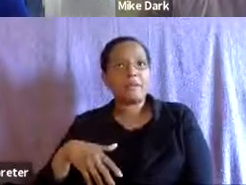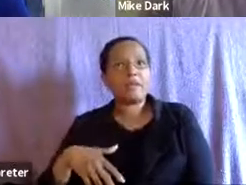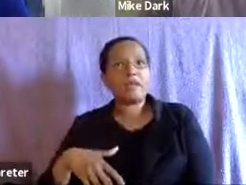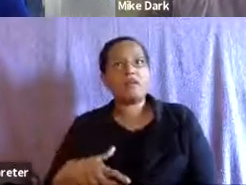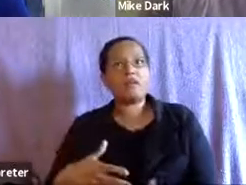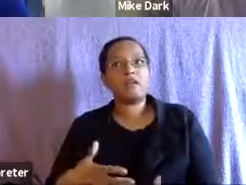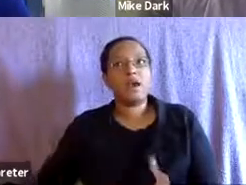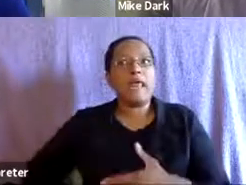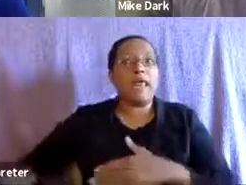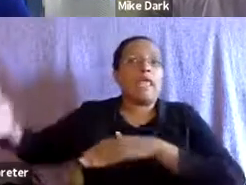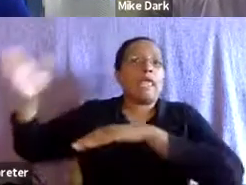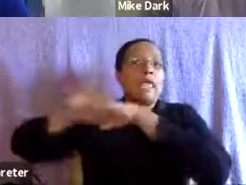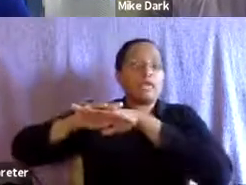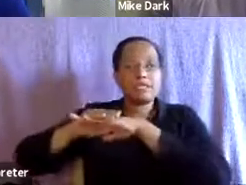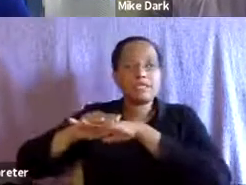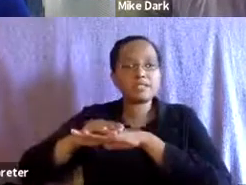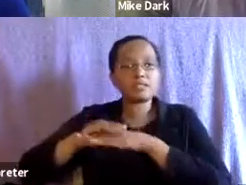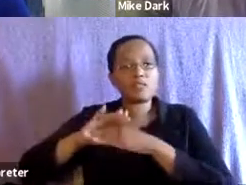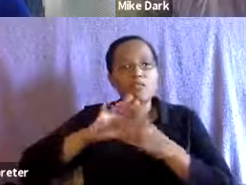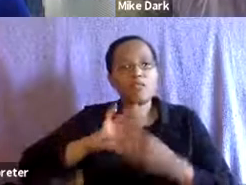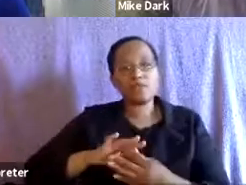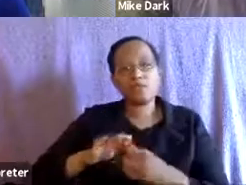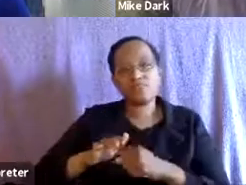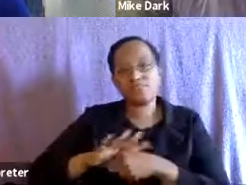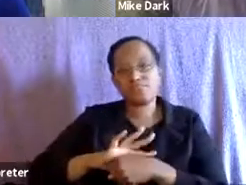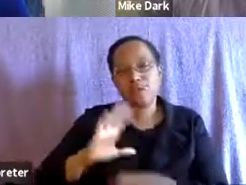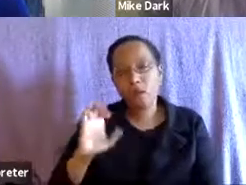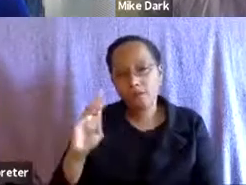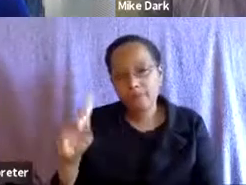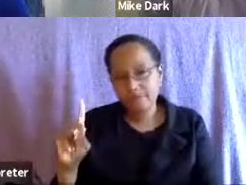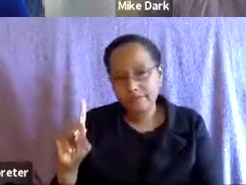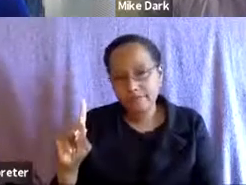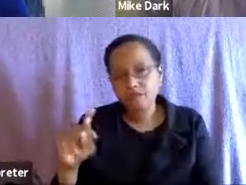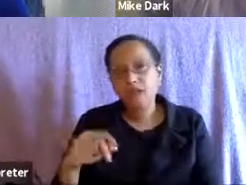need to if they do not have, if they're not really well cared for, and if we're not raising them up.